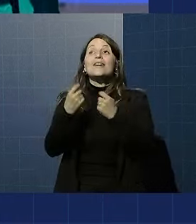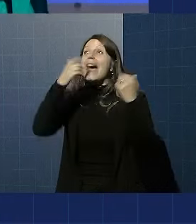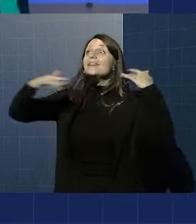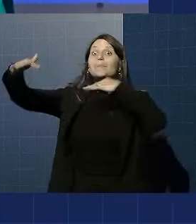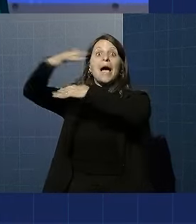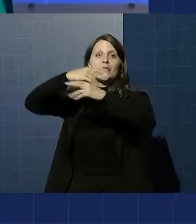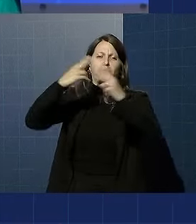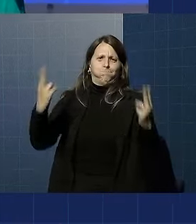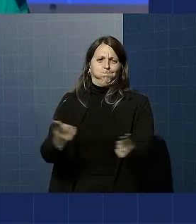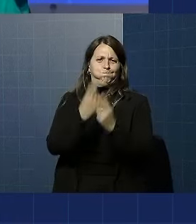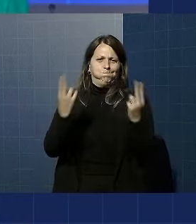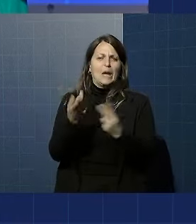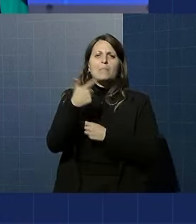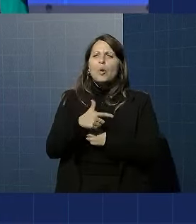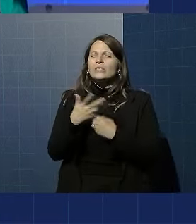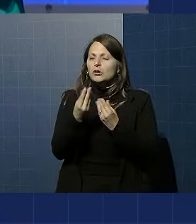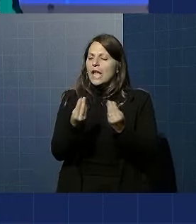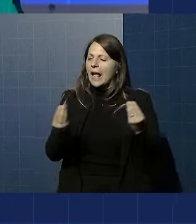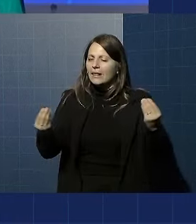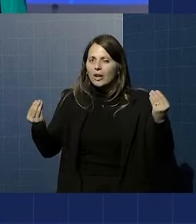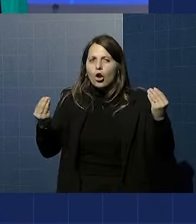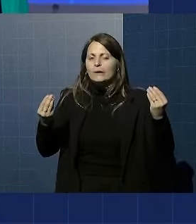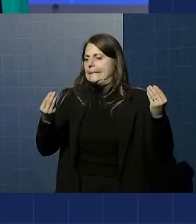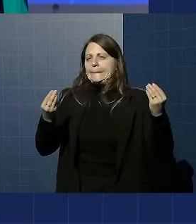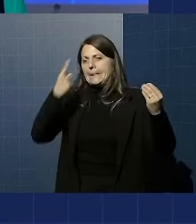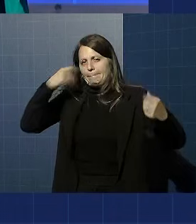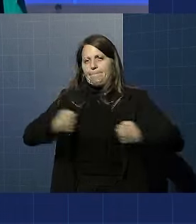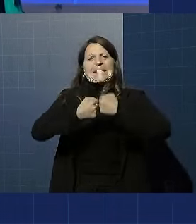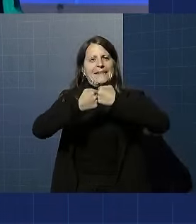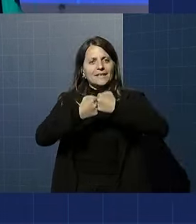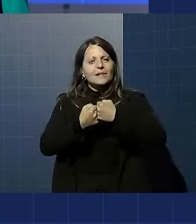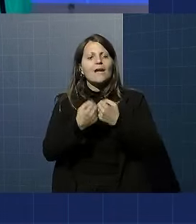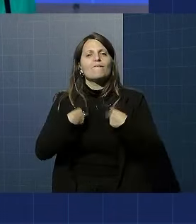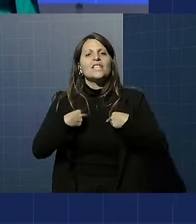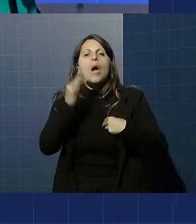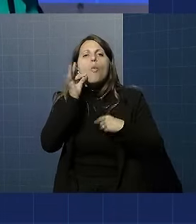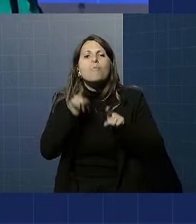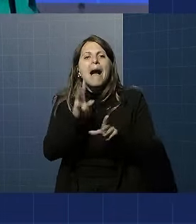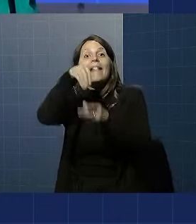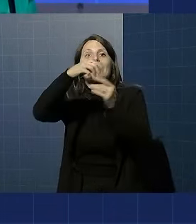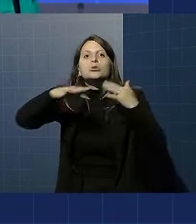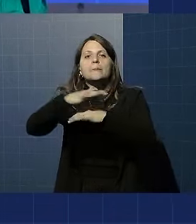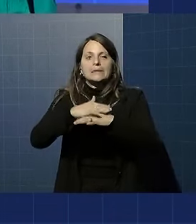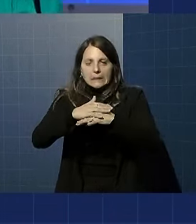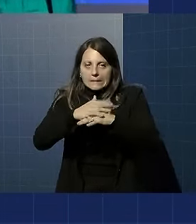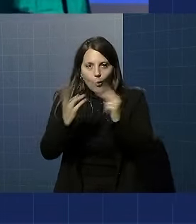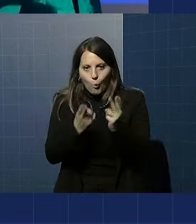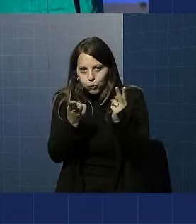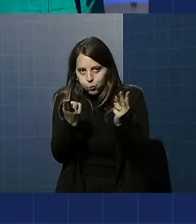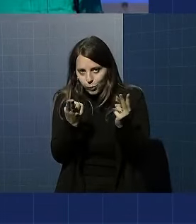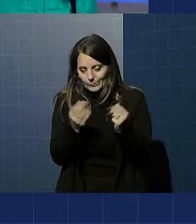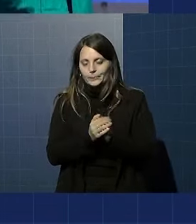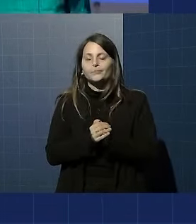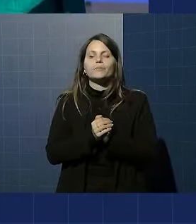humans, to thrive there. So as soon as you put a human in space, there will be a